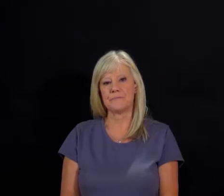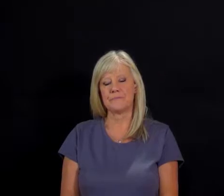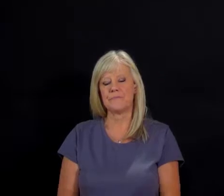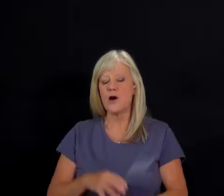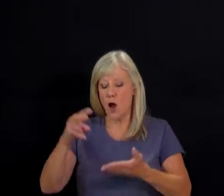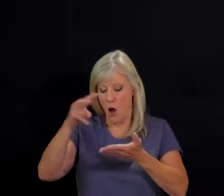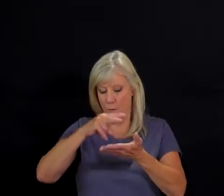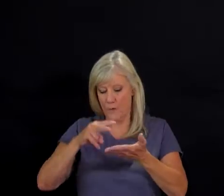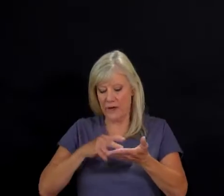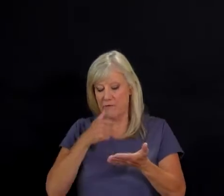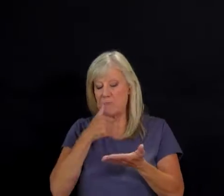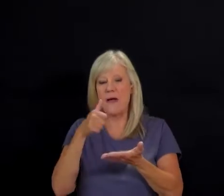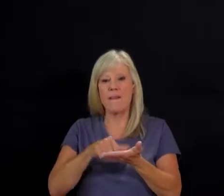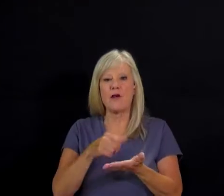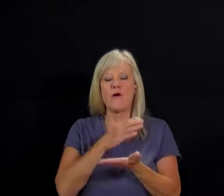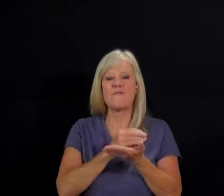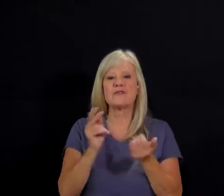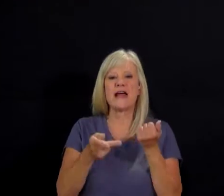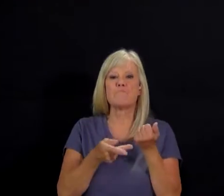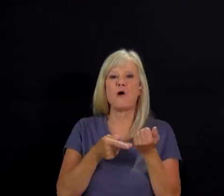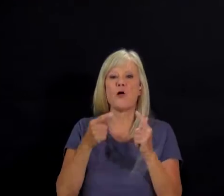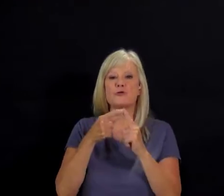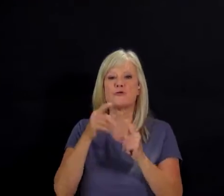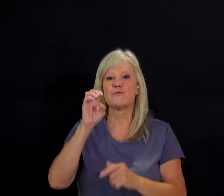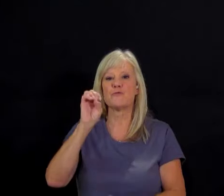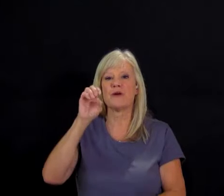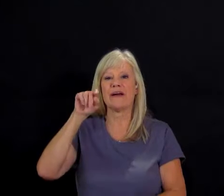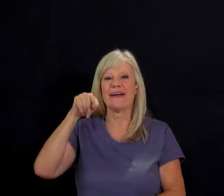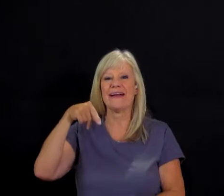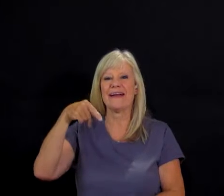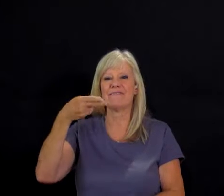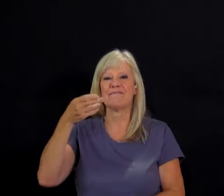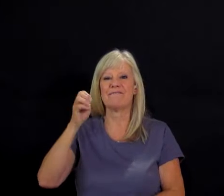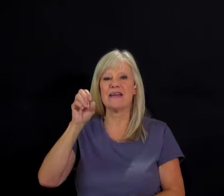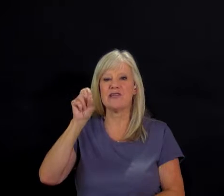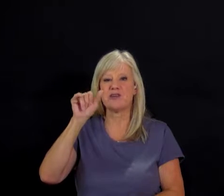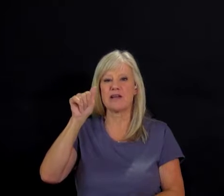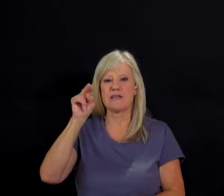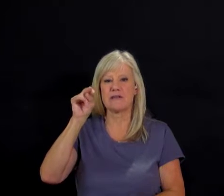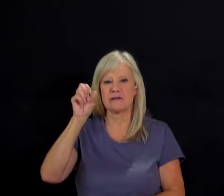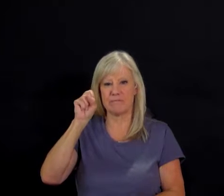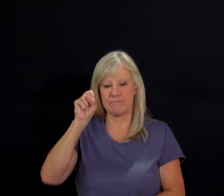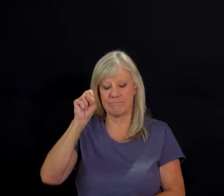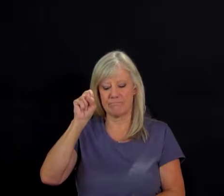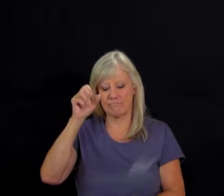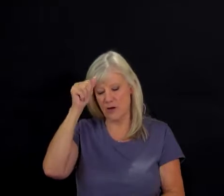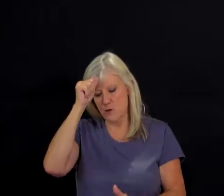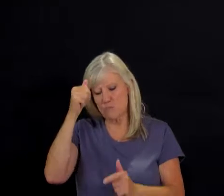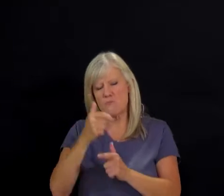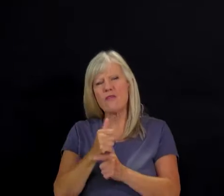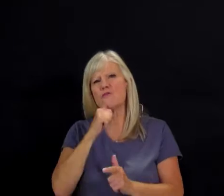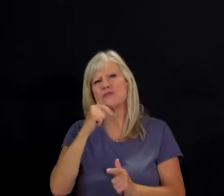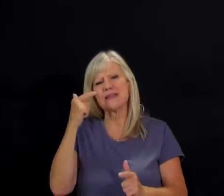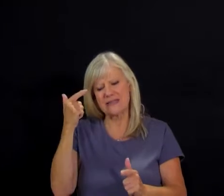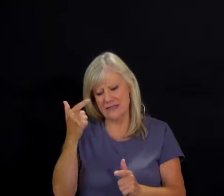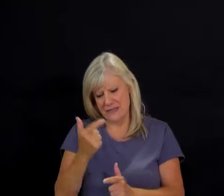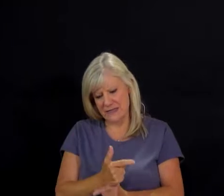A reading from the letter of St. Paul to the Ephesians. Brothers and sisters,